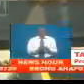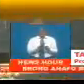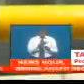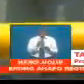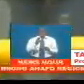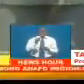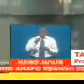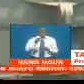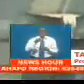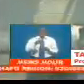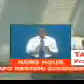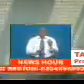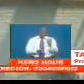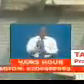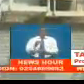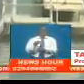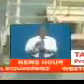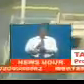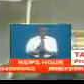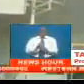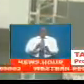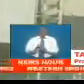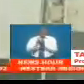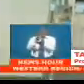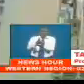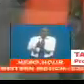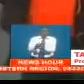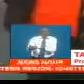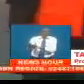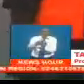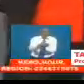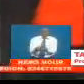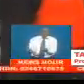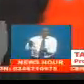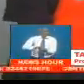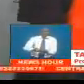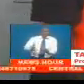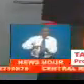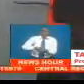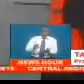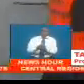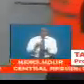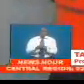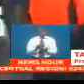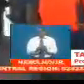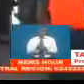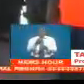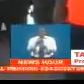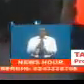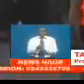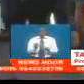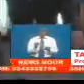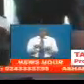cargo, ensure quick turnaround time for vessels, increase revenue for the country, and also generate